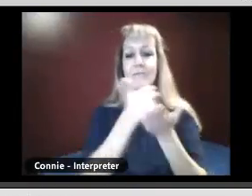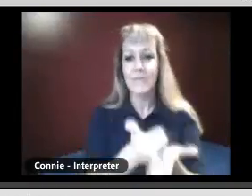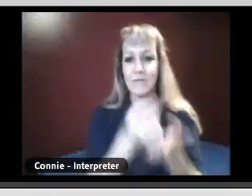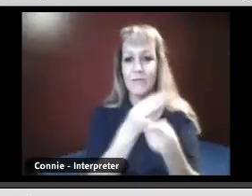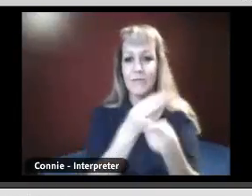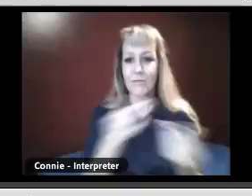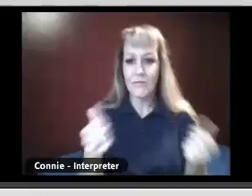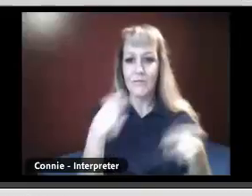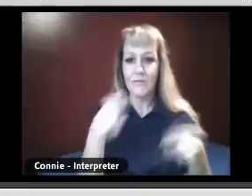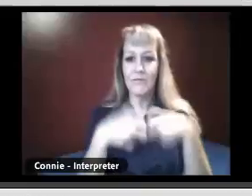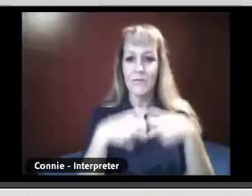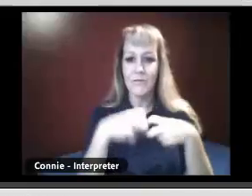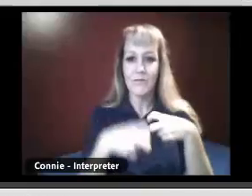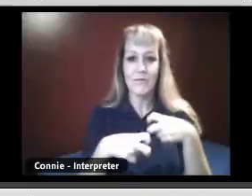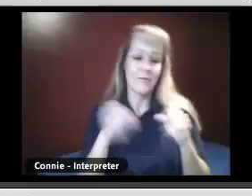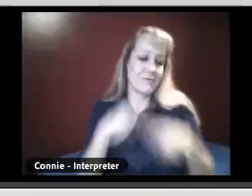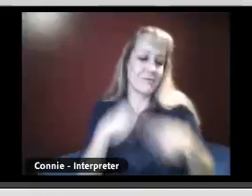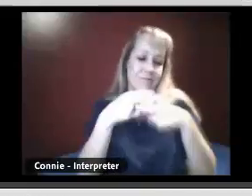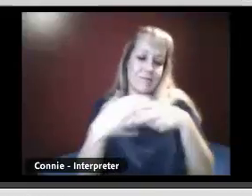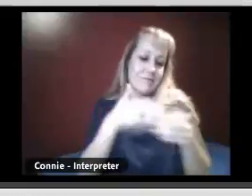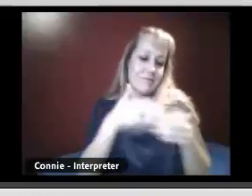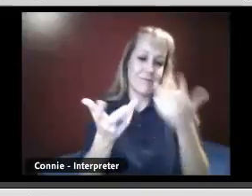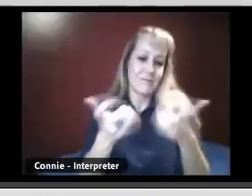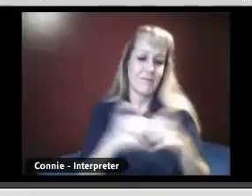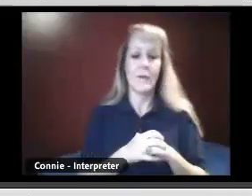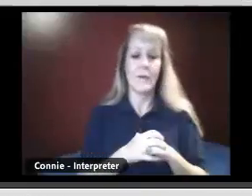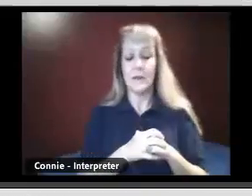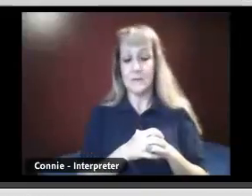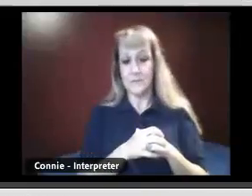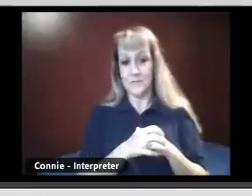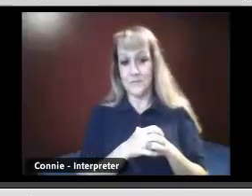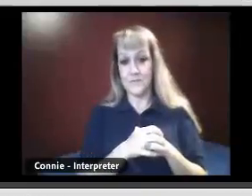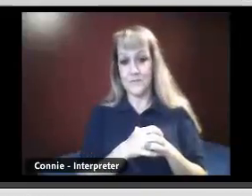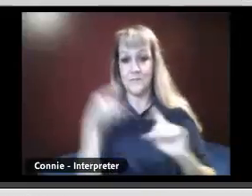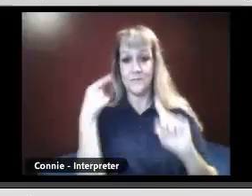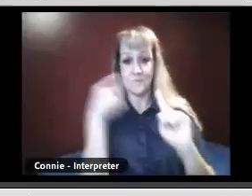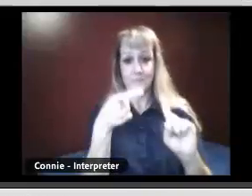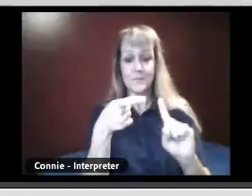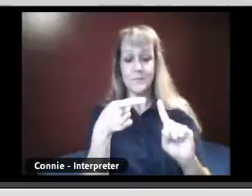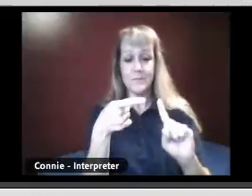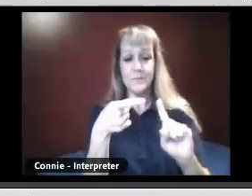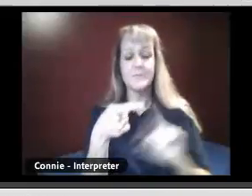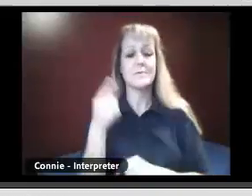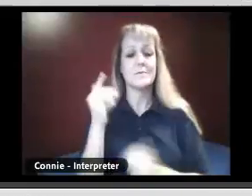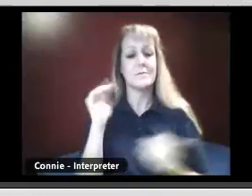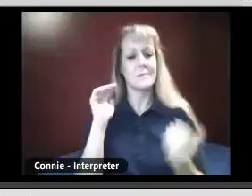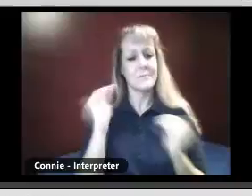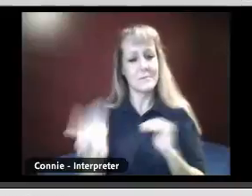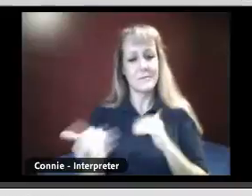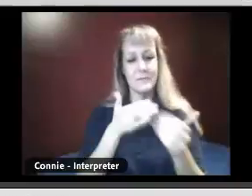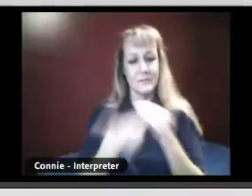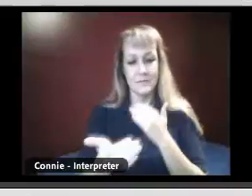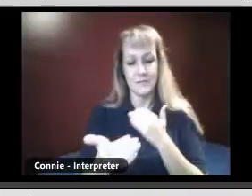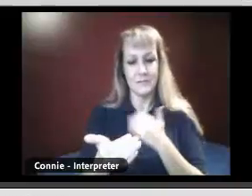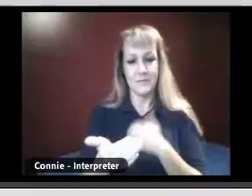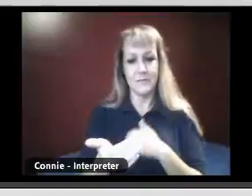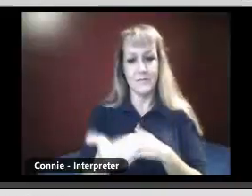can refer to it any way that you would like. But at the essence, it just seems that no matter what, when it comes to dealing with